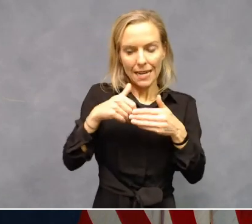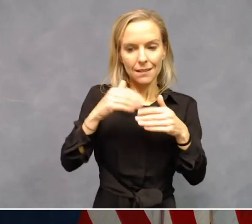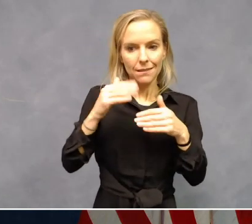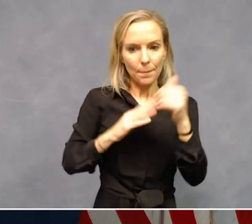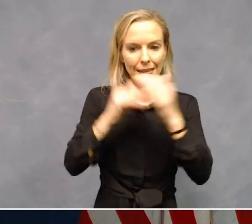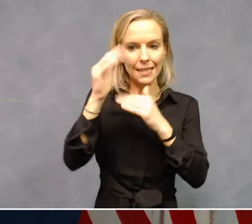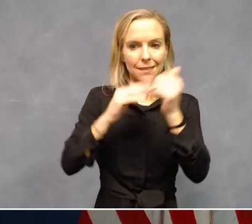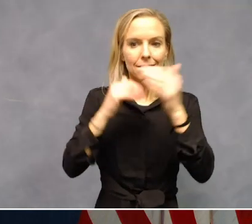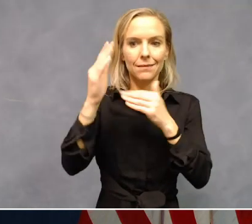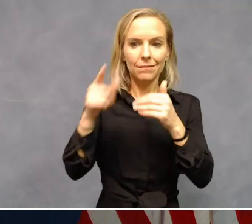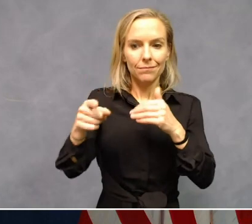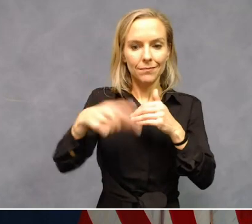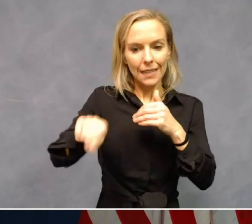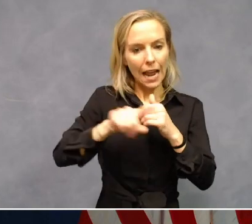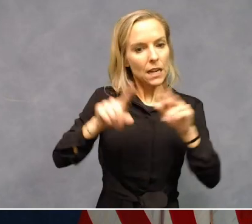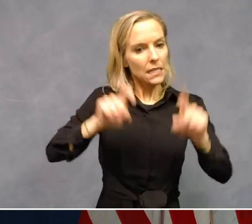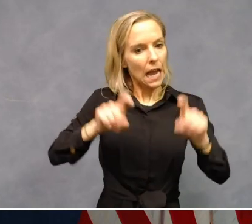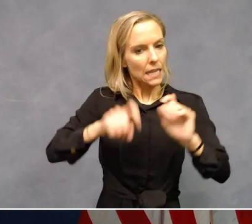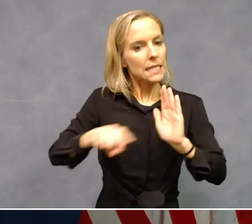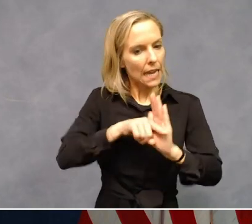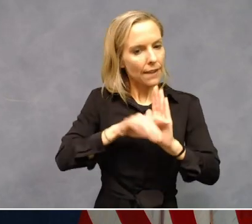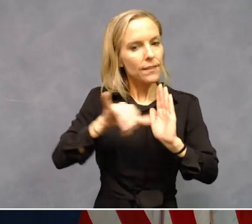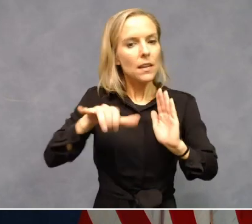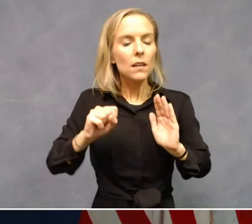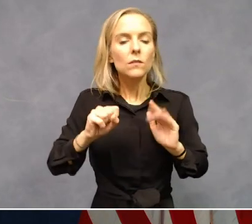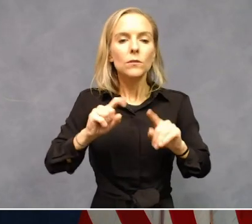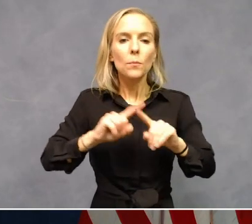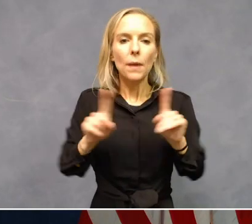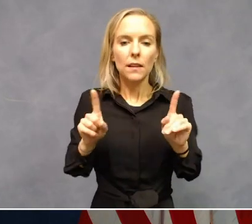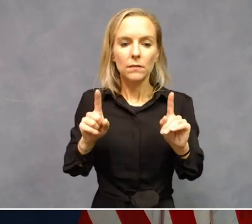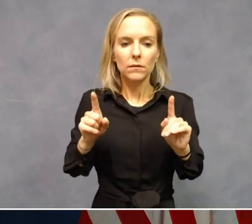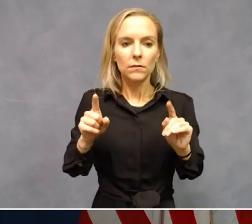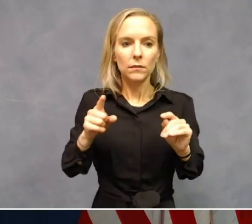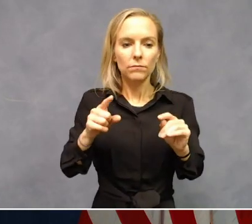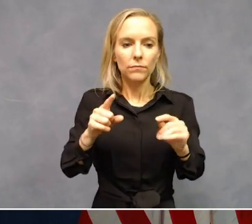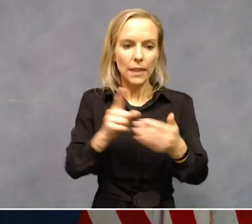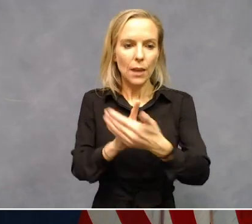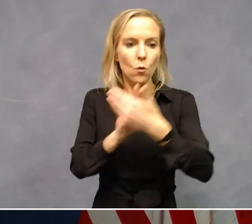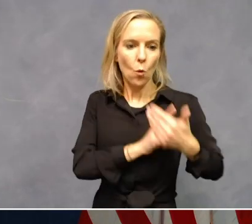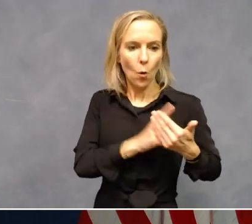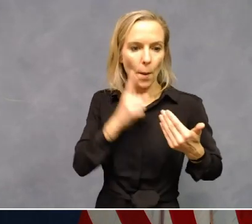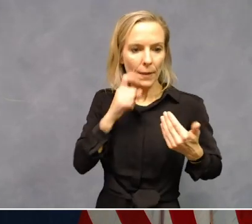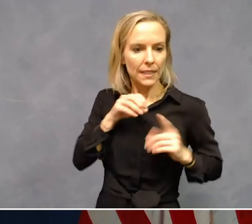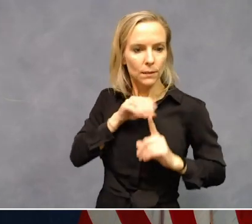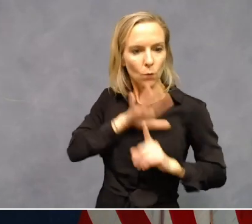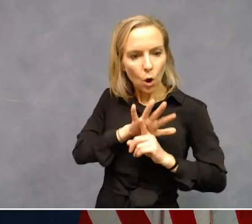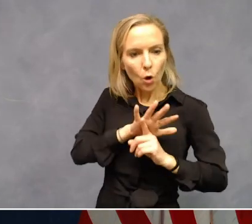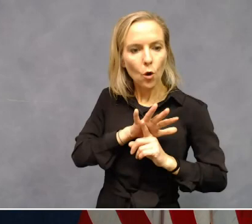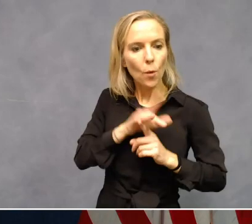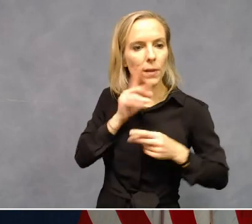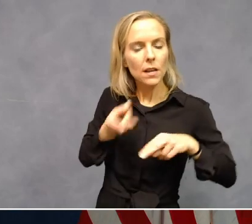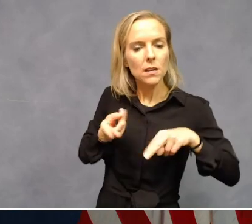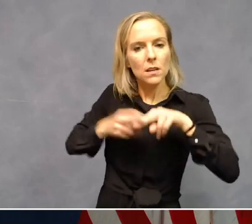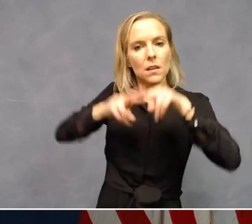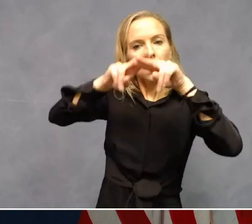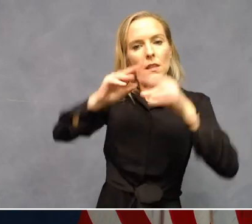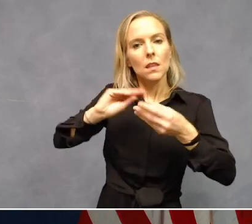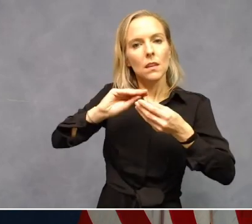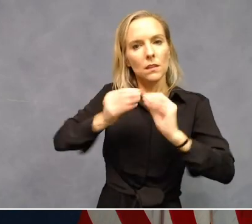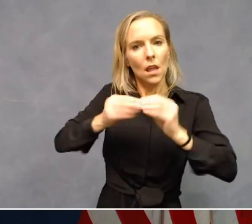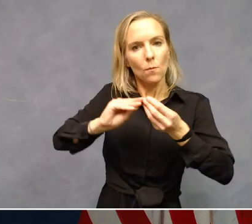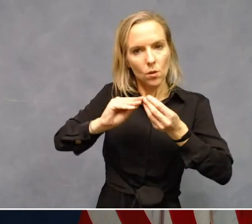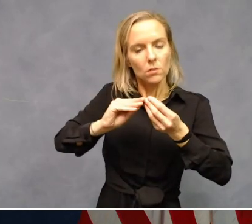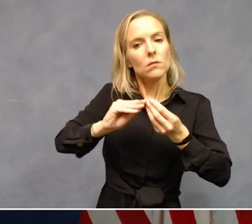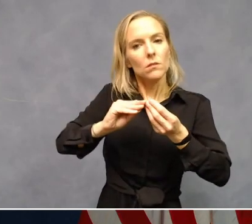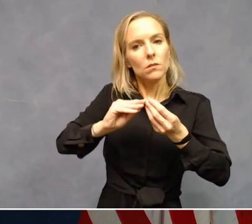have tested negative, that have been asked to quarantine because of exposure with the rising levels of cases. We expect that